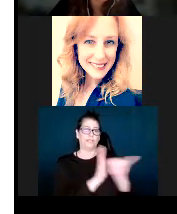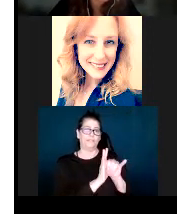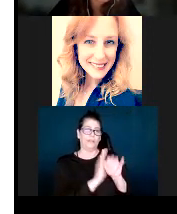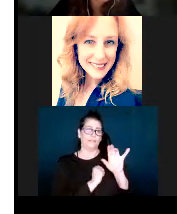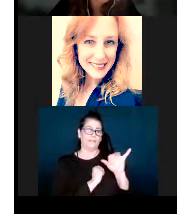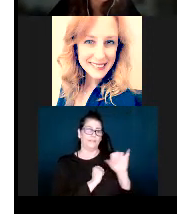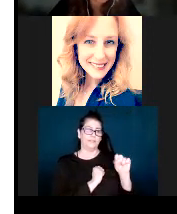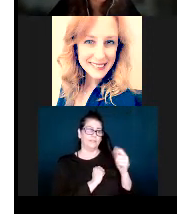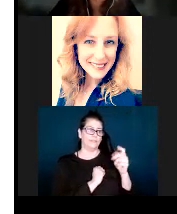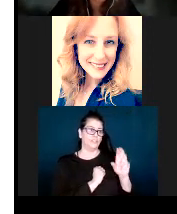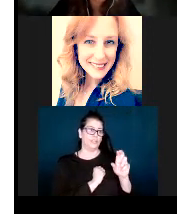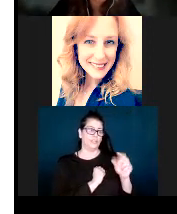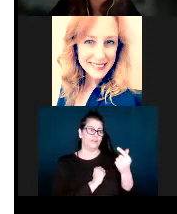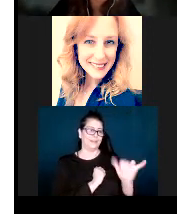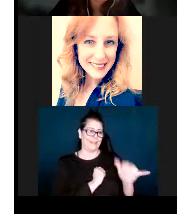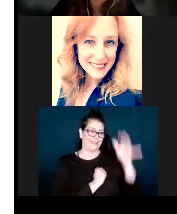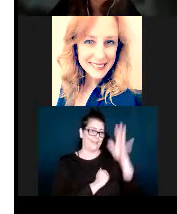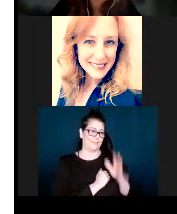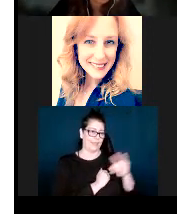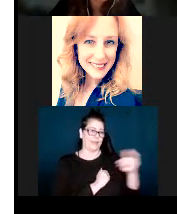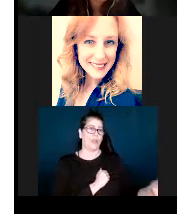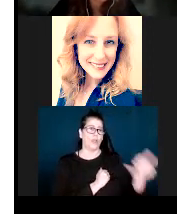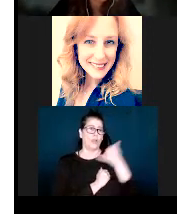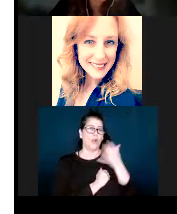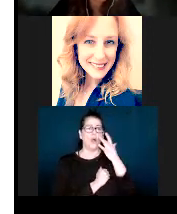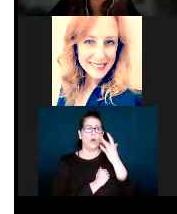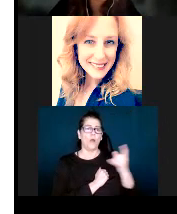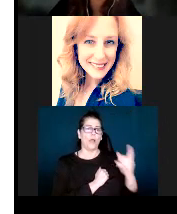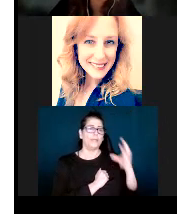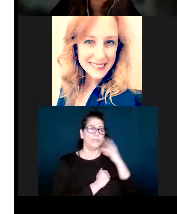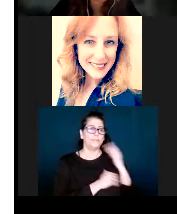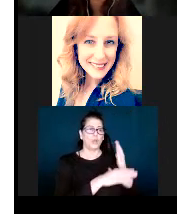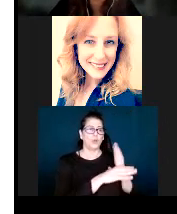gay man. John is calling because he has been experiencing harassment from his